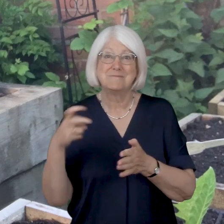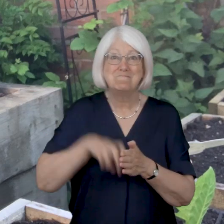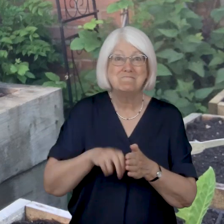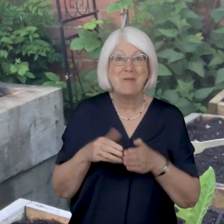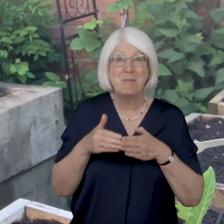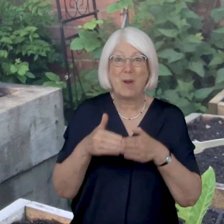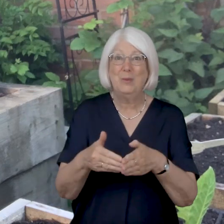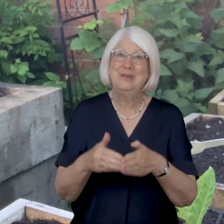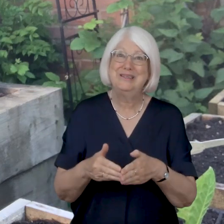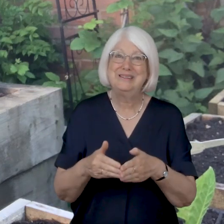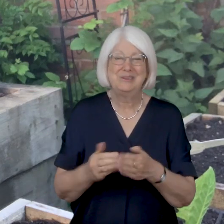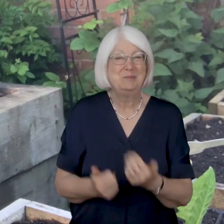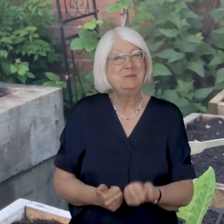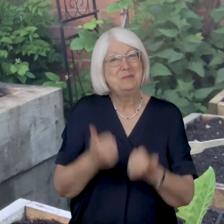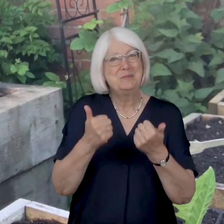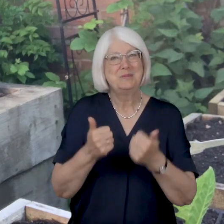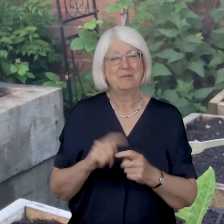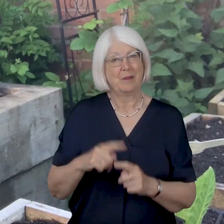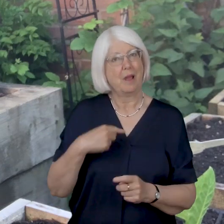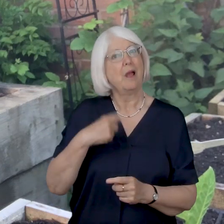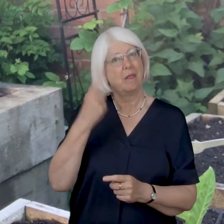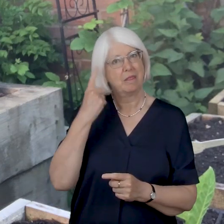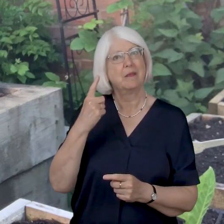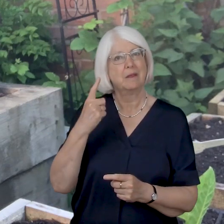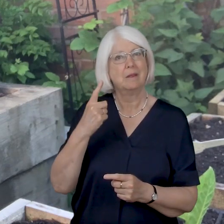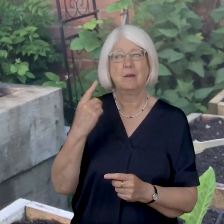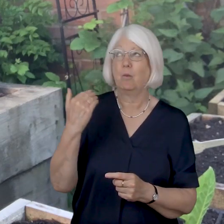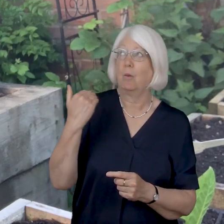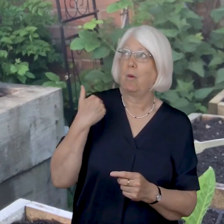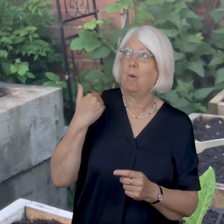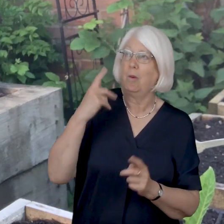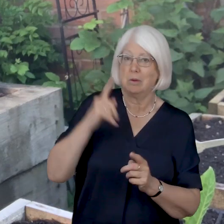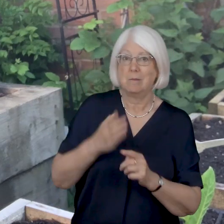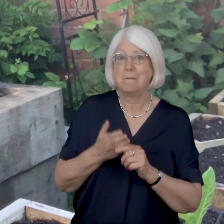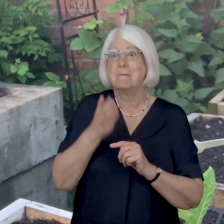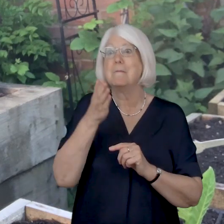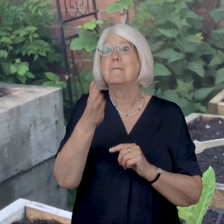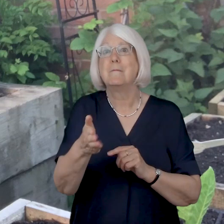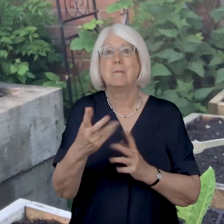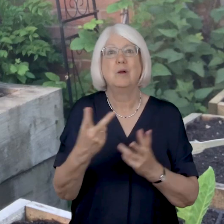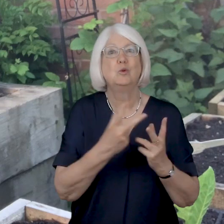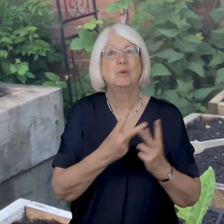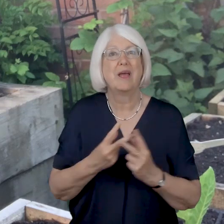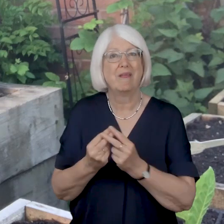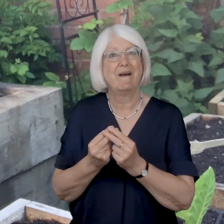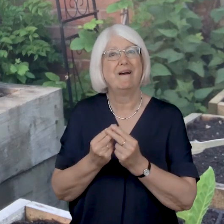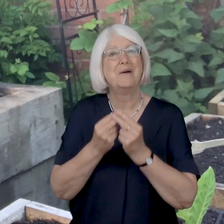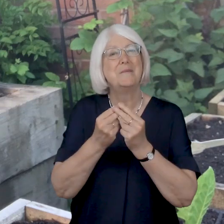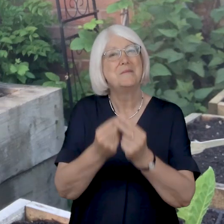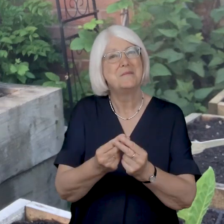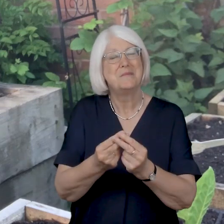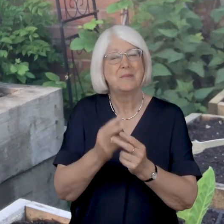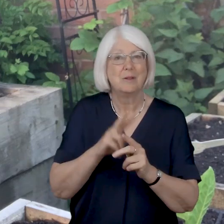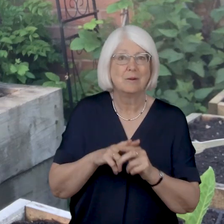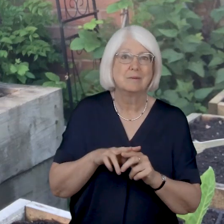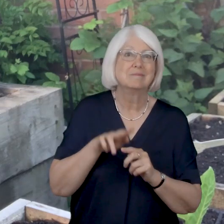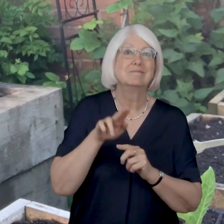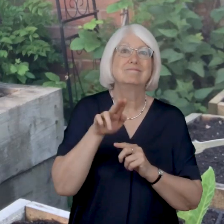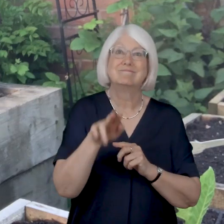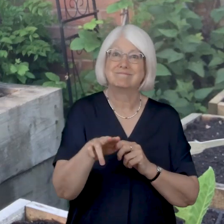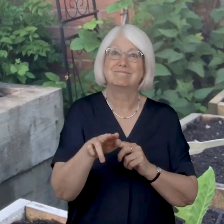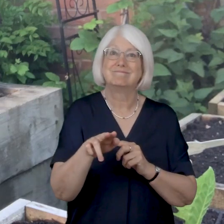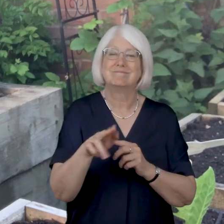in the boat with us. And I think we're called to find that place on the other side of the lake together and look